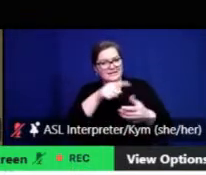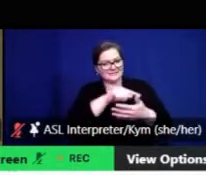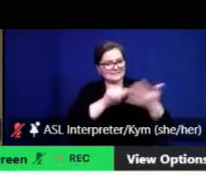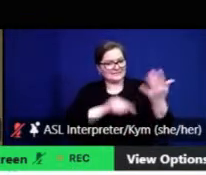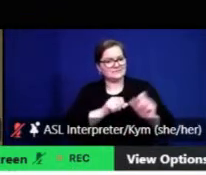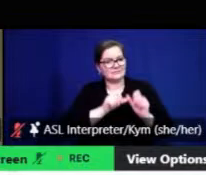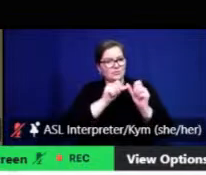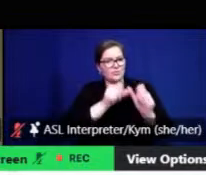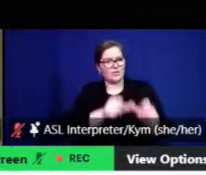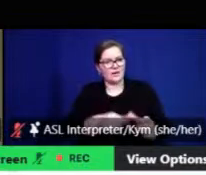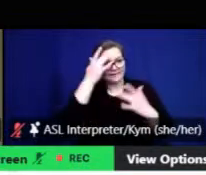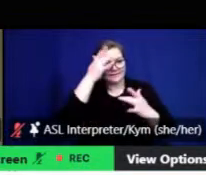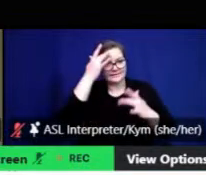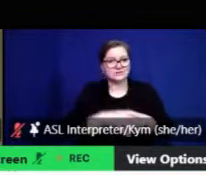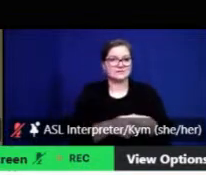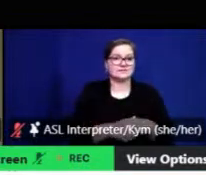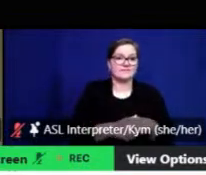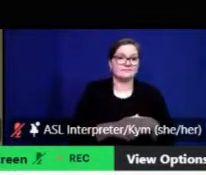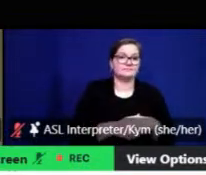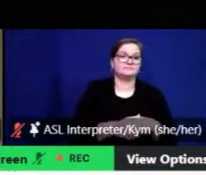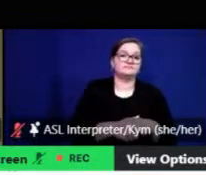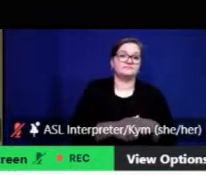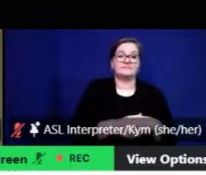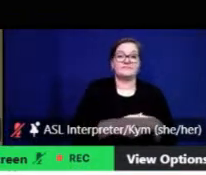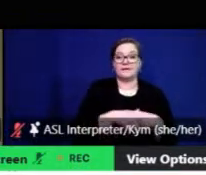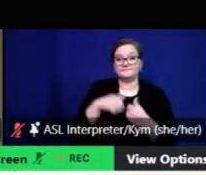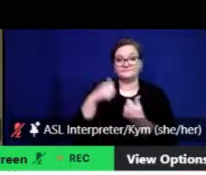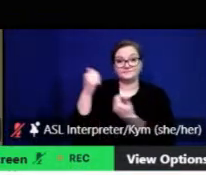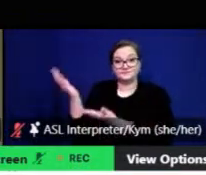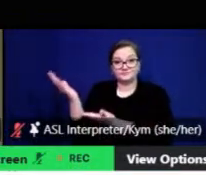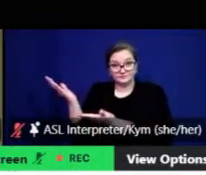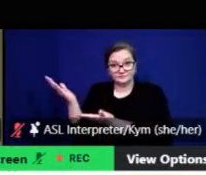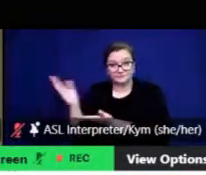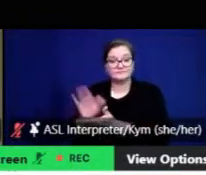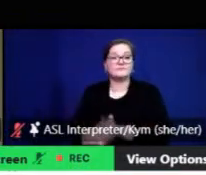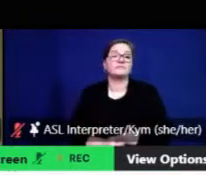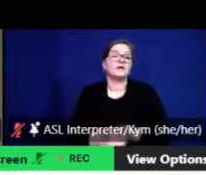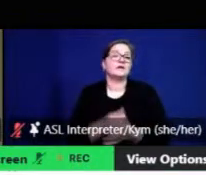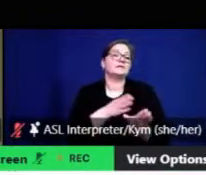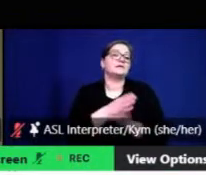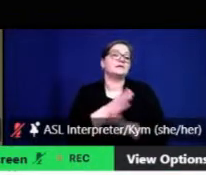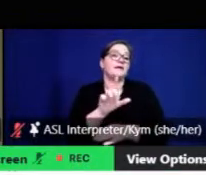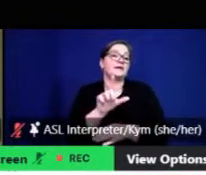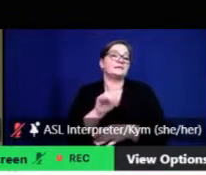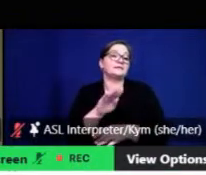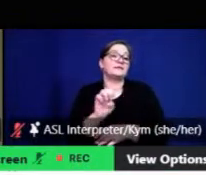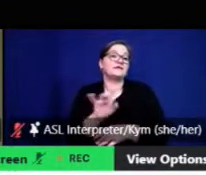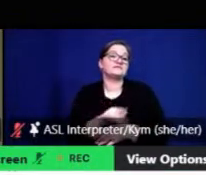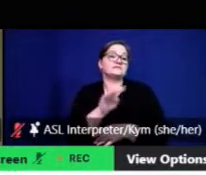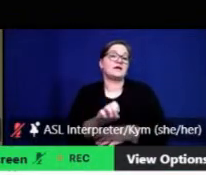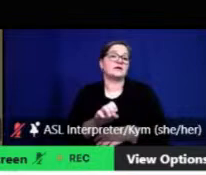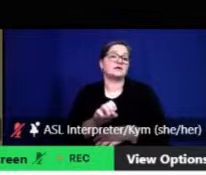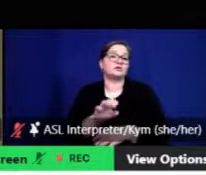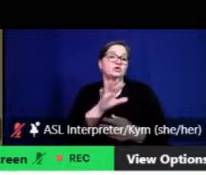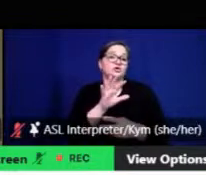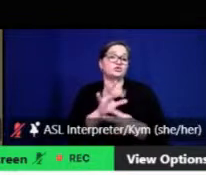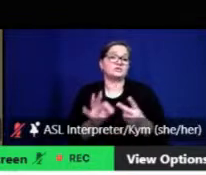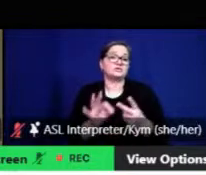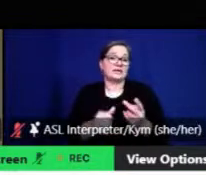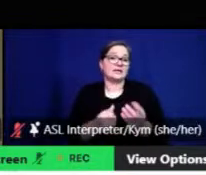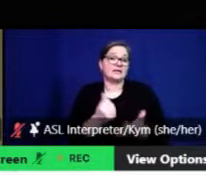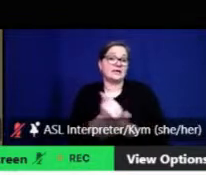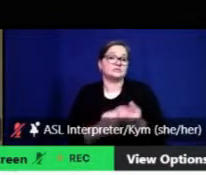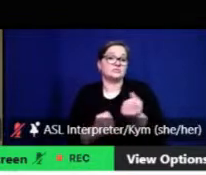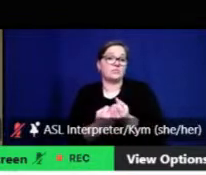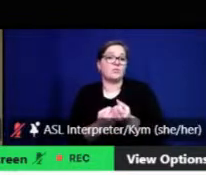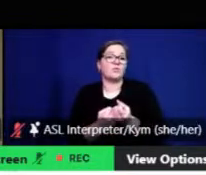conditions. And so here are just some of the main lifestyle choices that can support your health and these chronic diseases